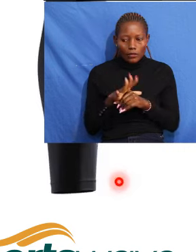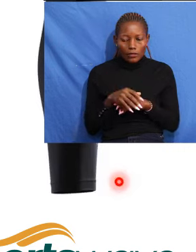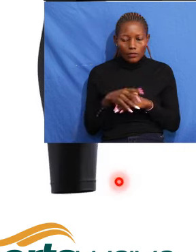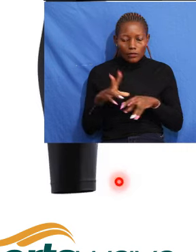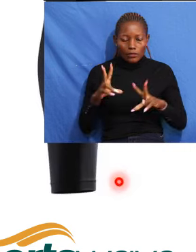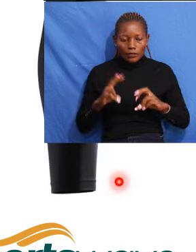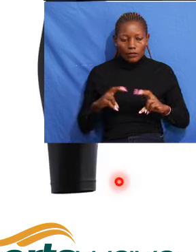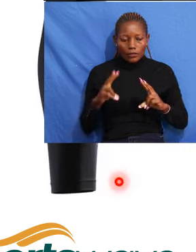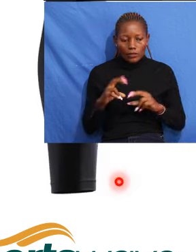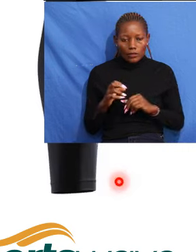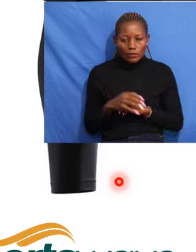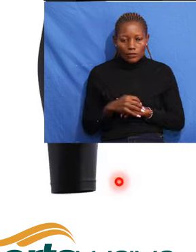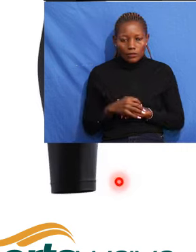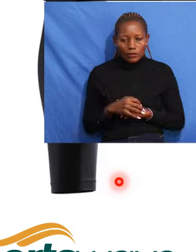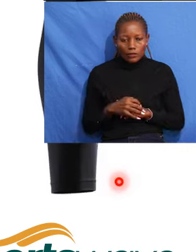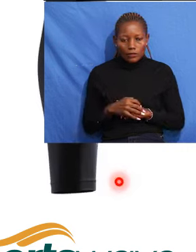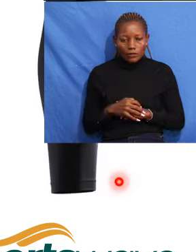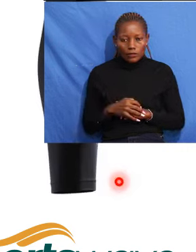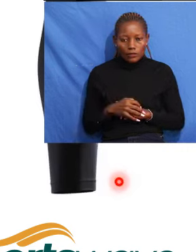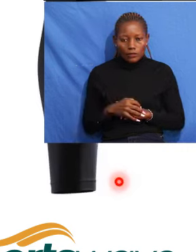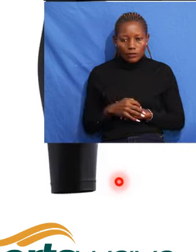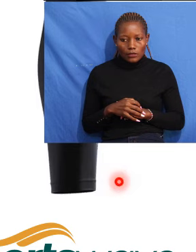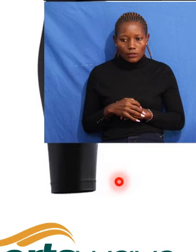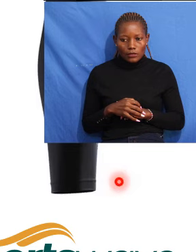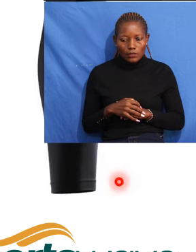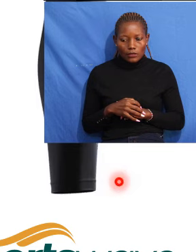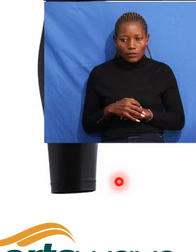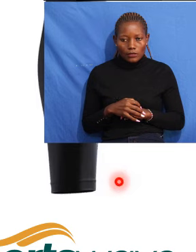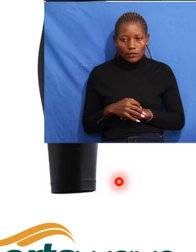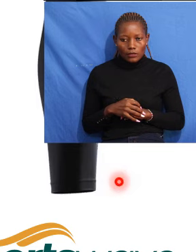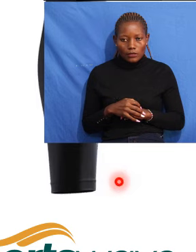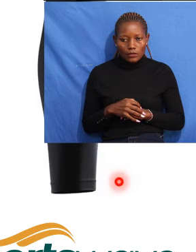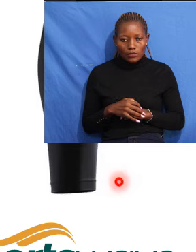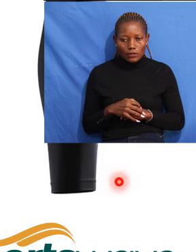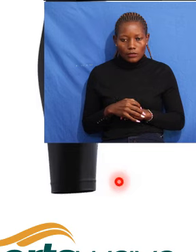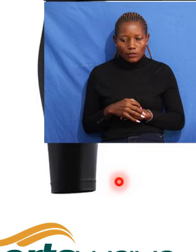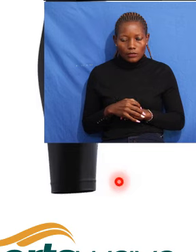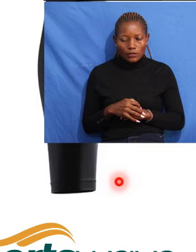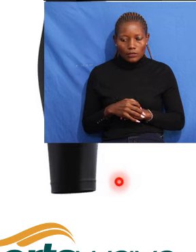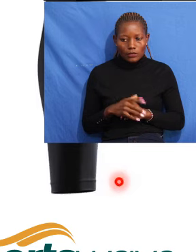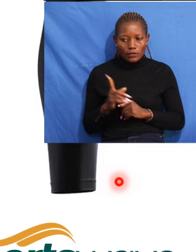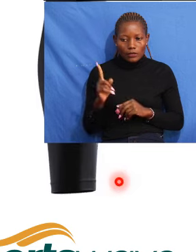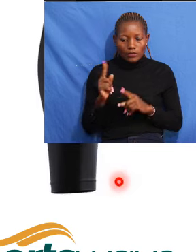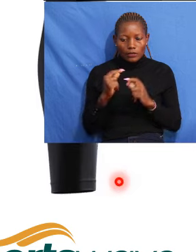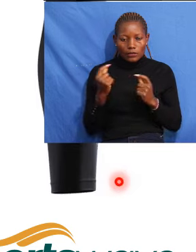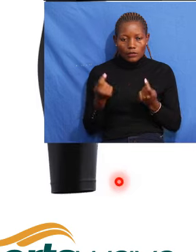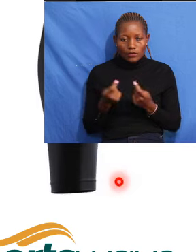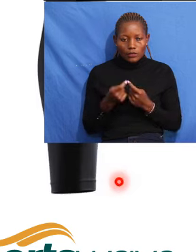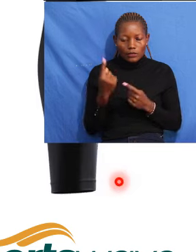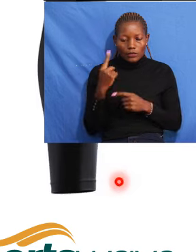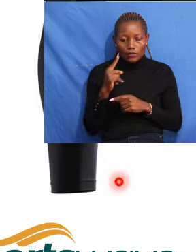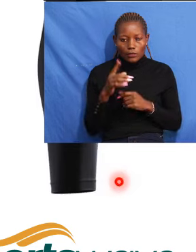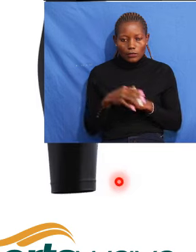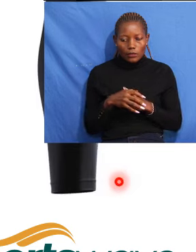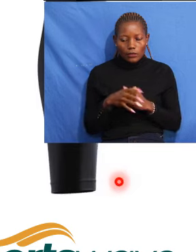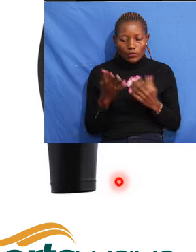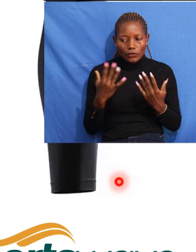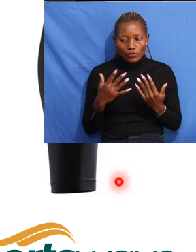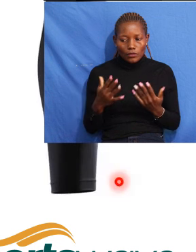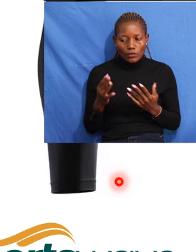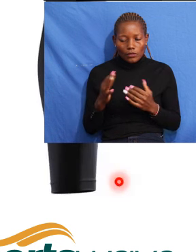uh, looked at the effect of this type of compression garments on recovery